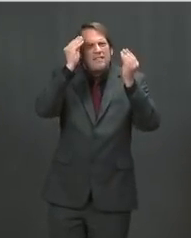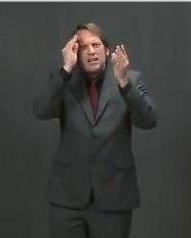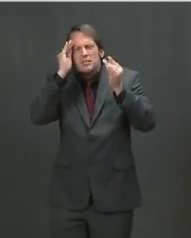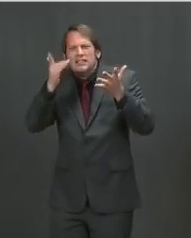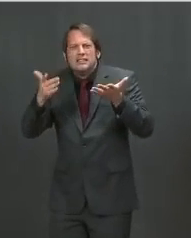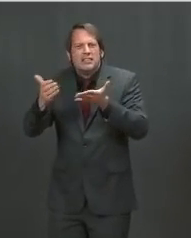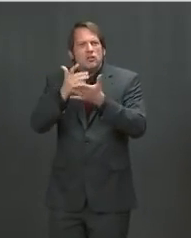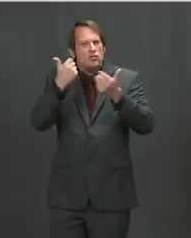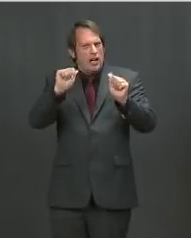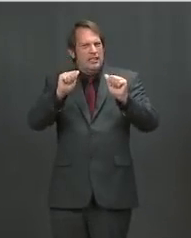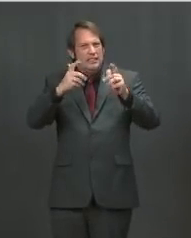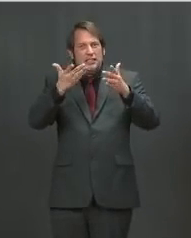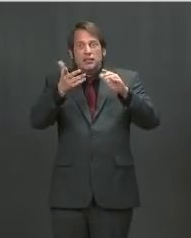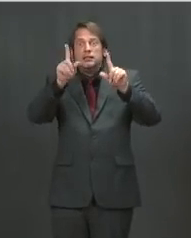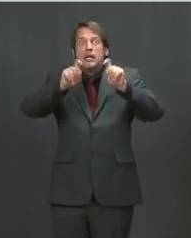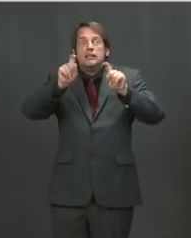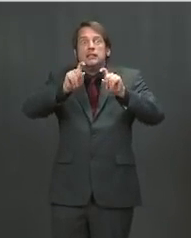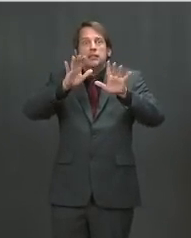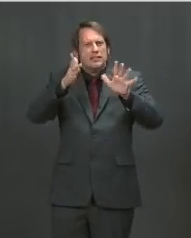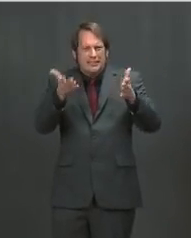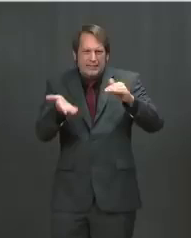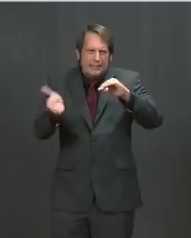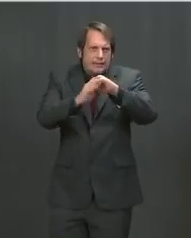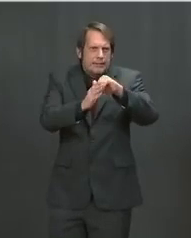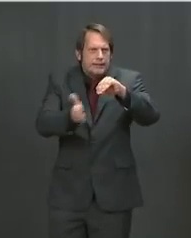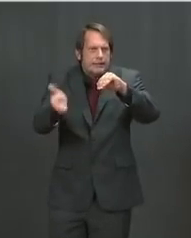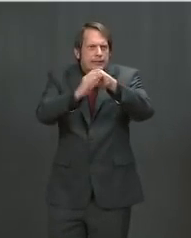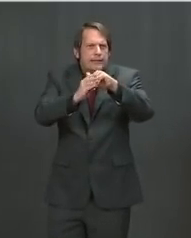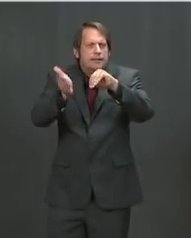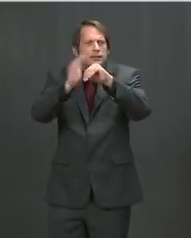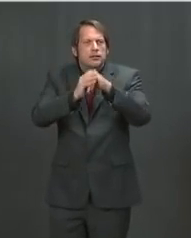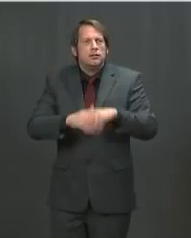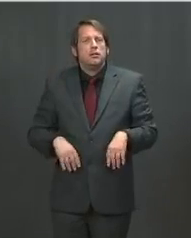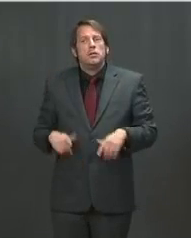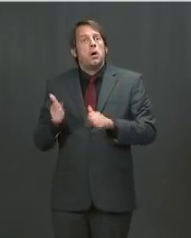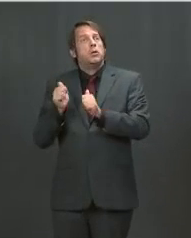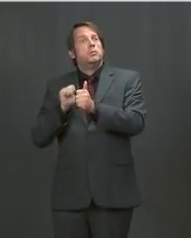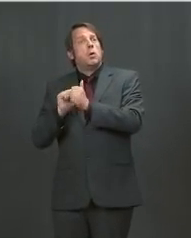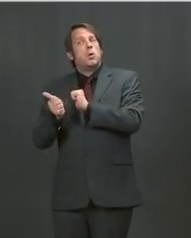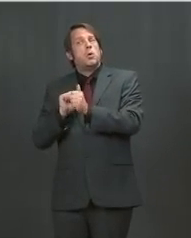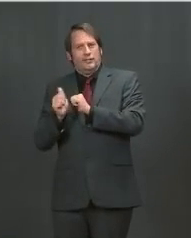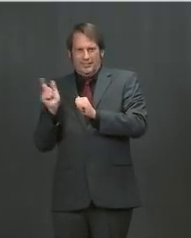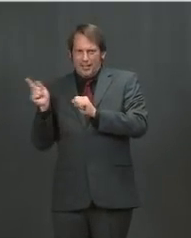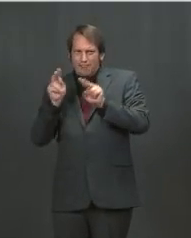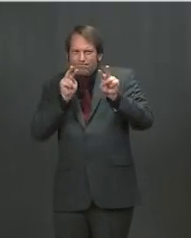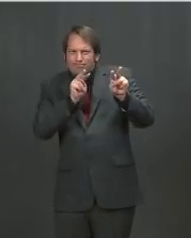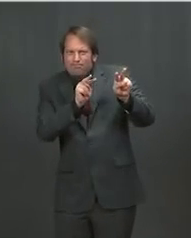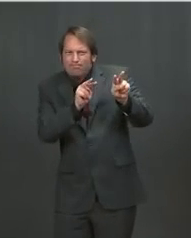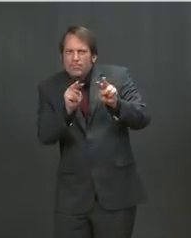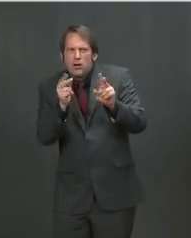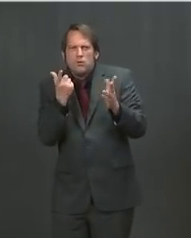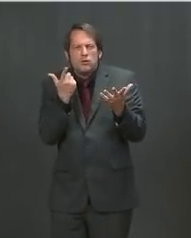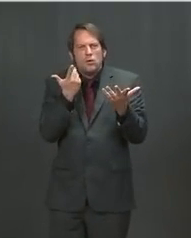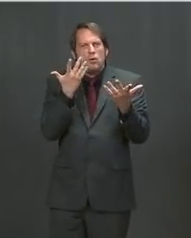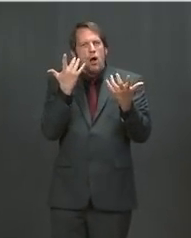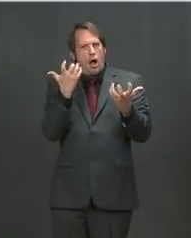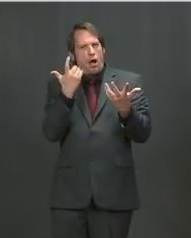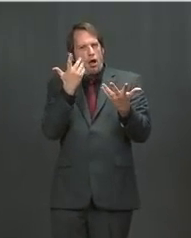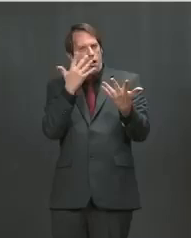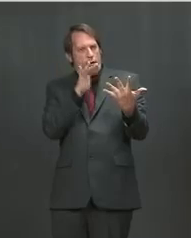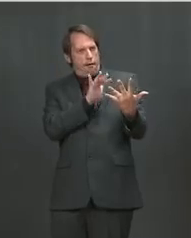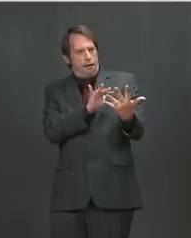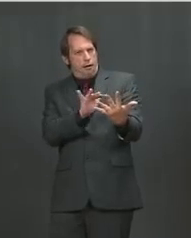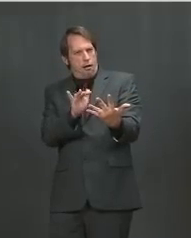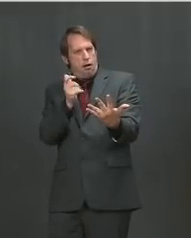on the ground in the context of youth sports. We're doing more surveillance and sequencing so we can understand what is happening with B117